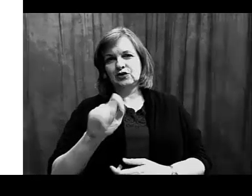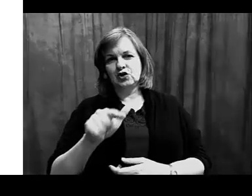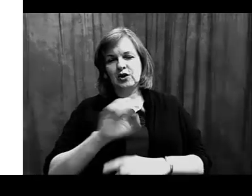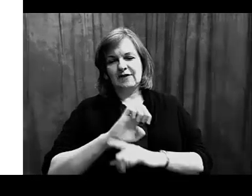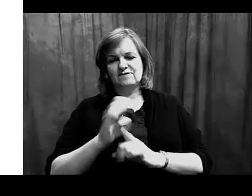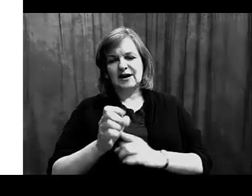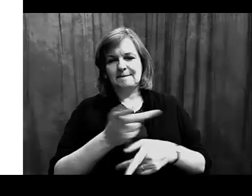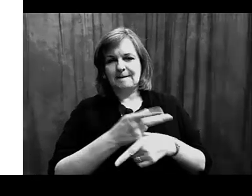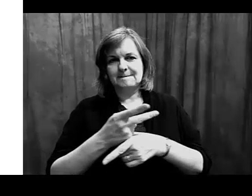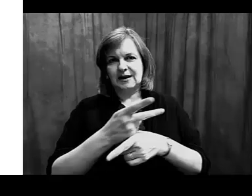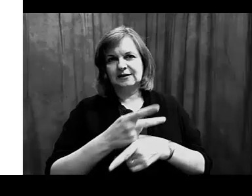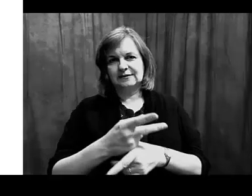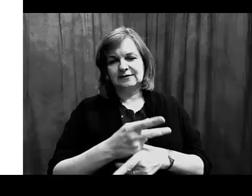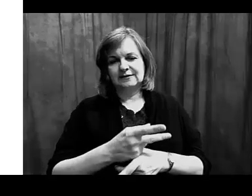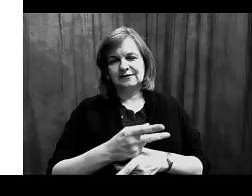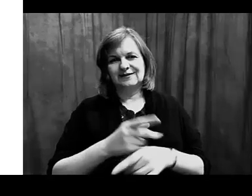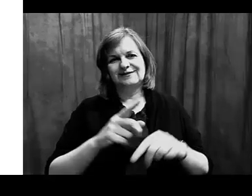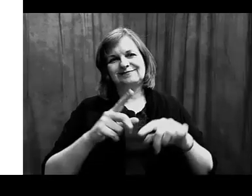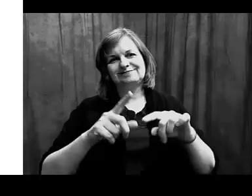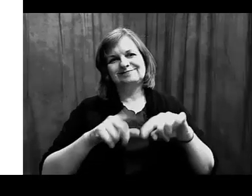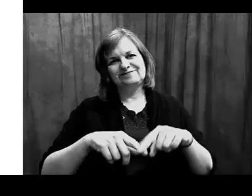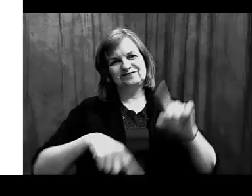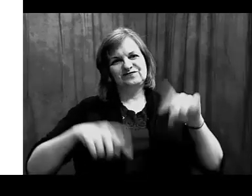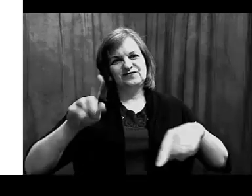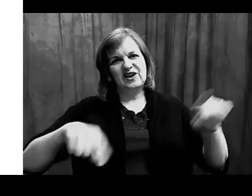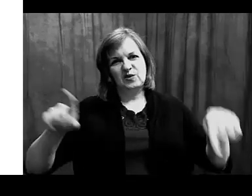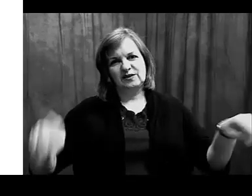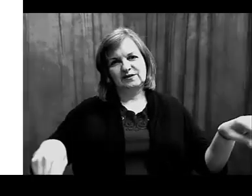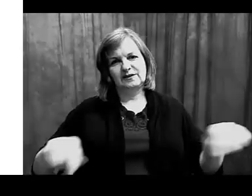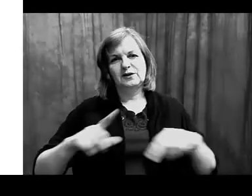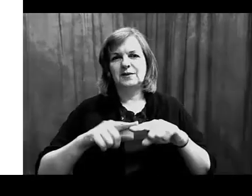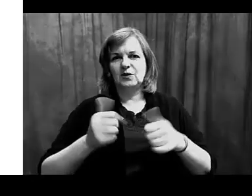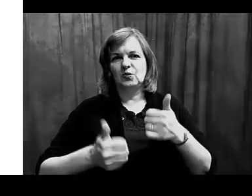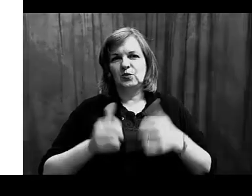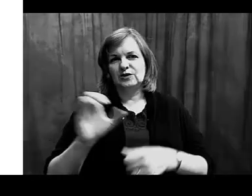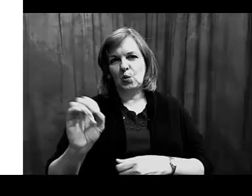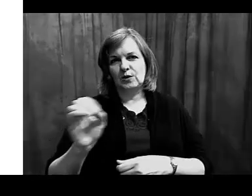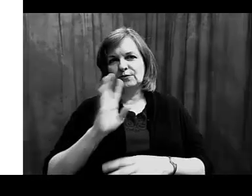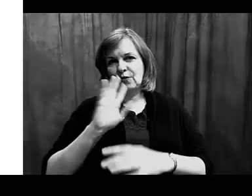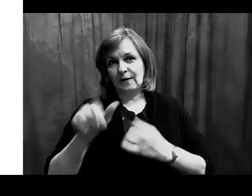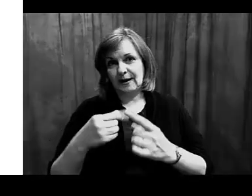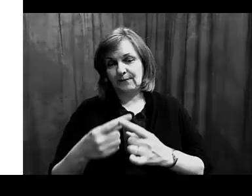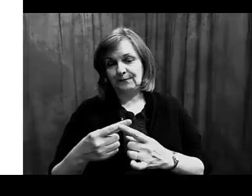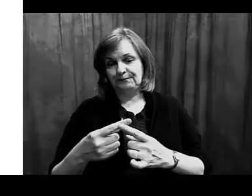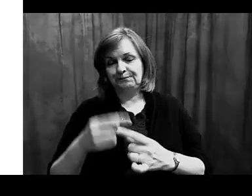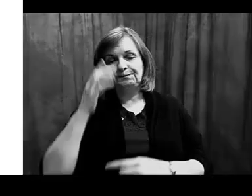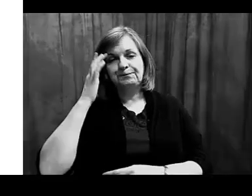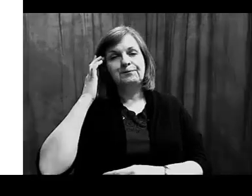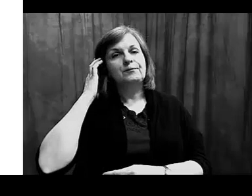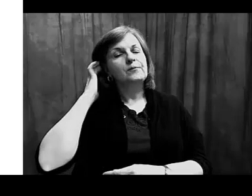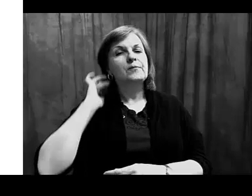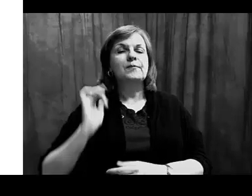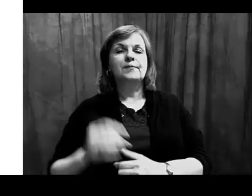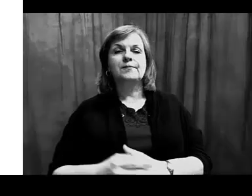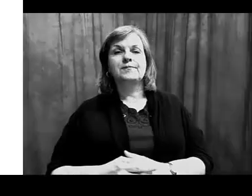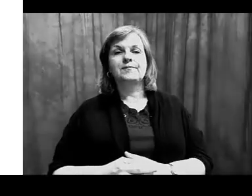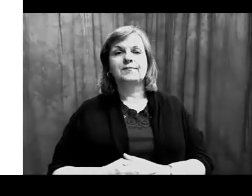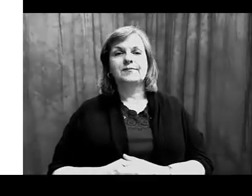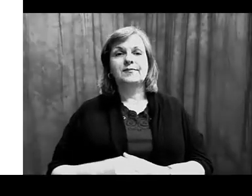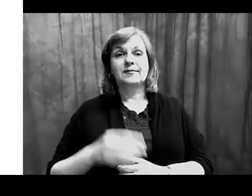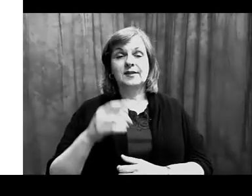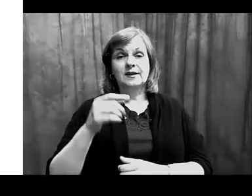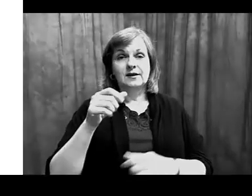environment maintenance is going to be highly variable depending on the organism. So we'll look and think about